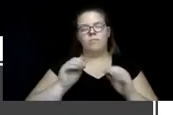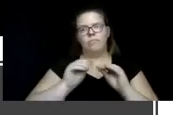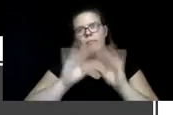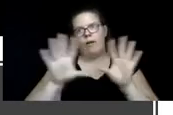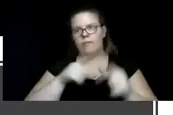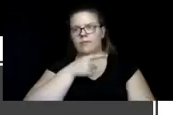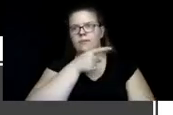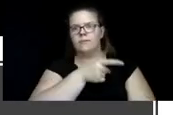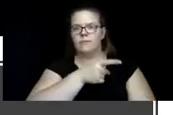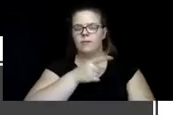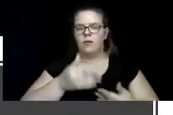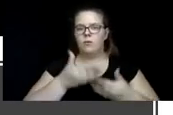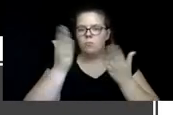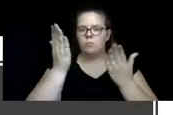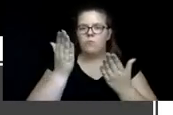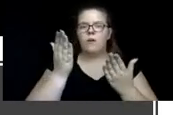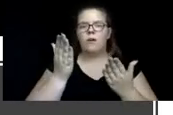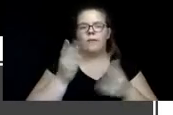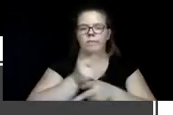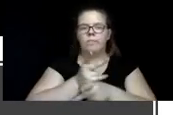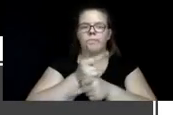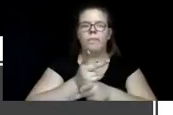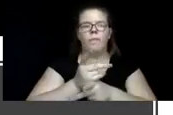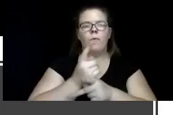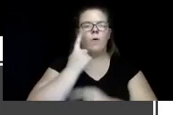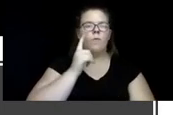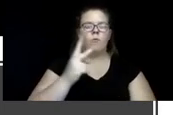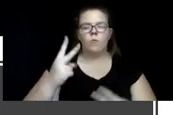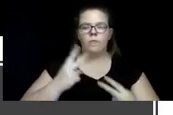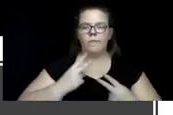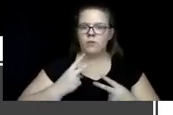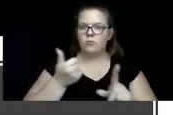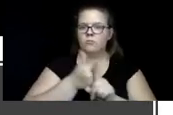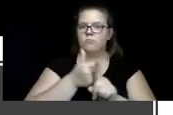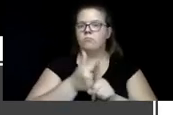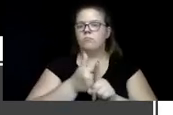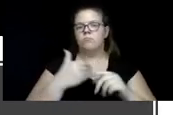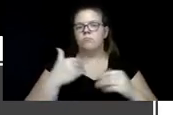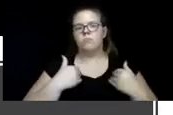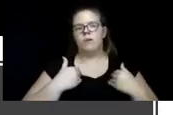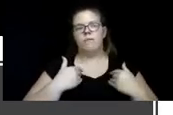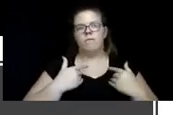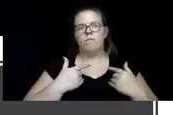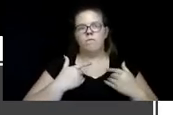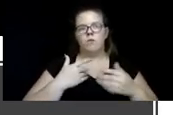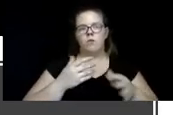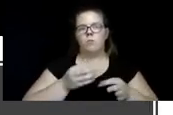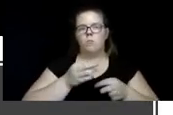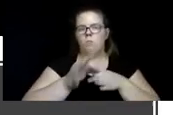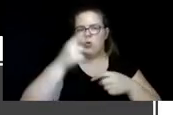are providing care to veterans who have post-traumatic